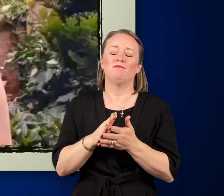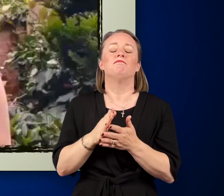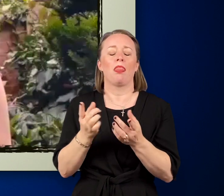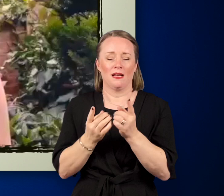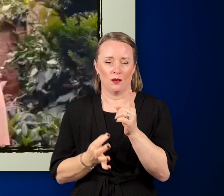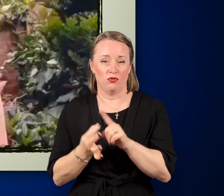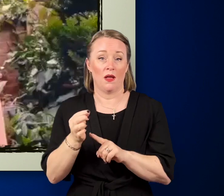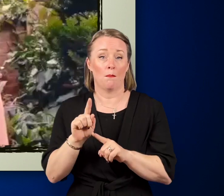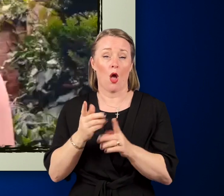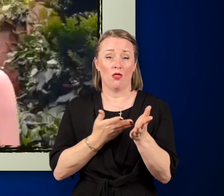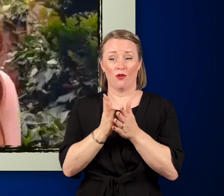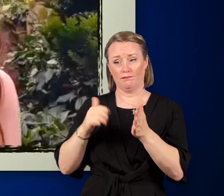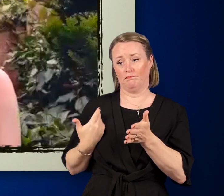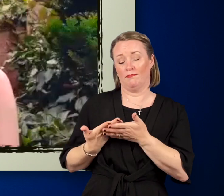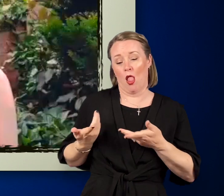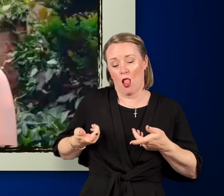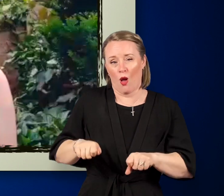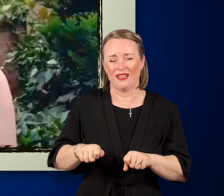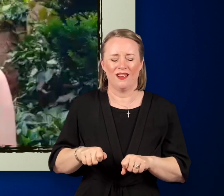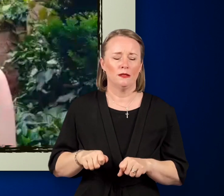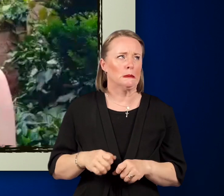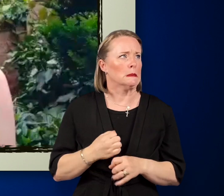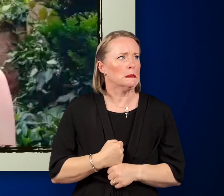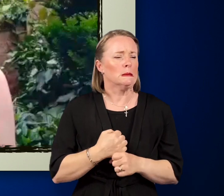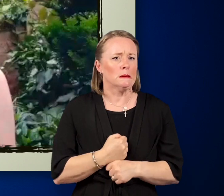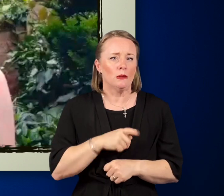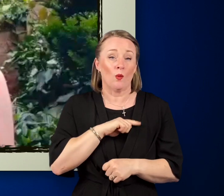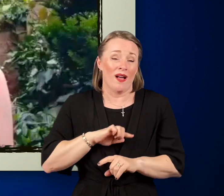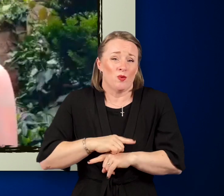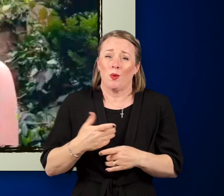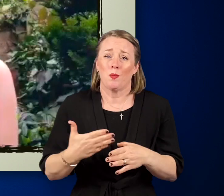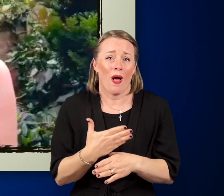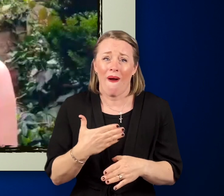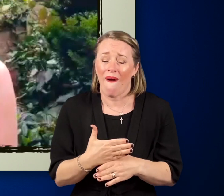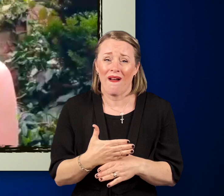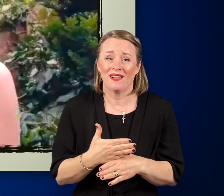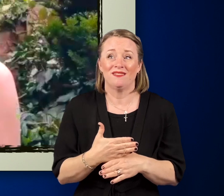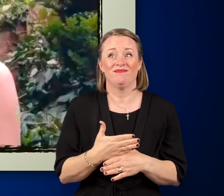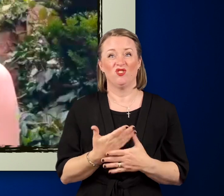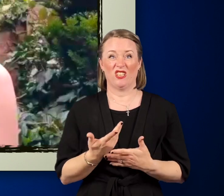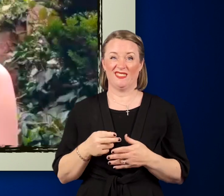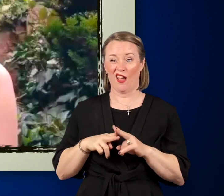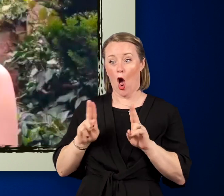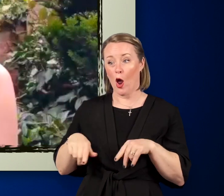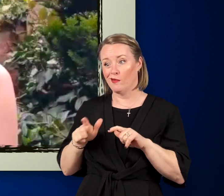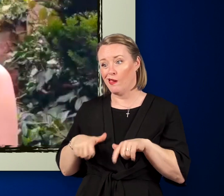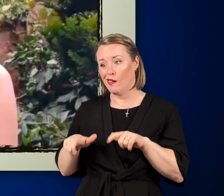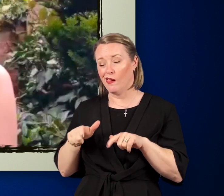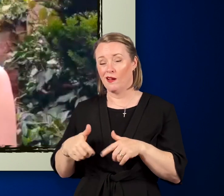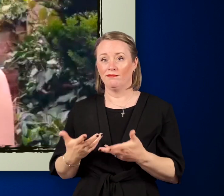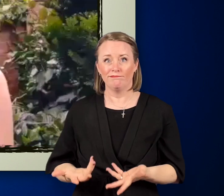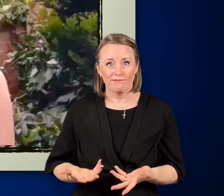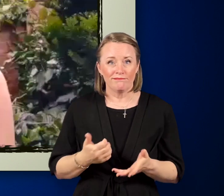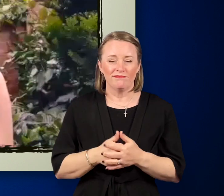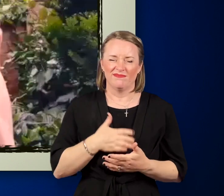it was very frustrating. I wasn't able to work and yeah, was home all day. Didn't like that. So I had to